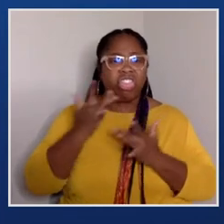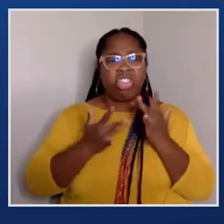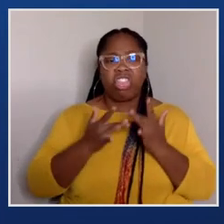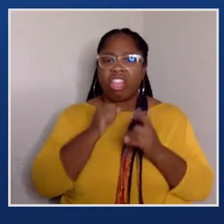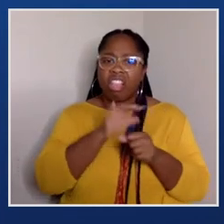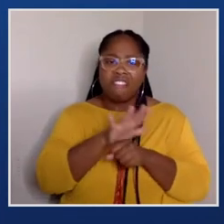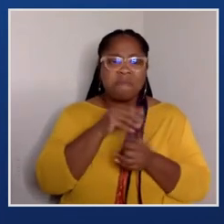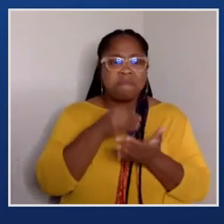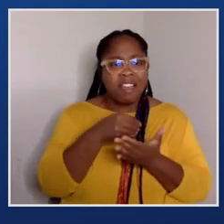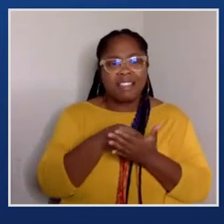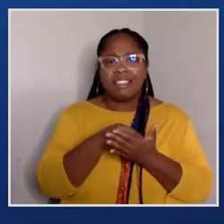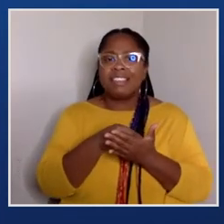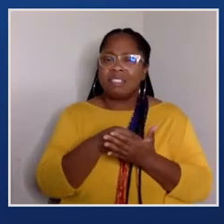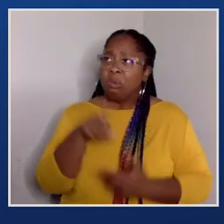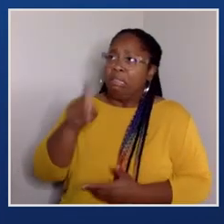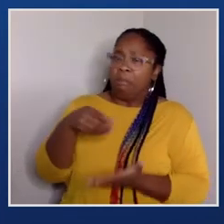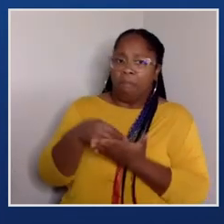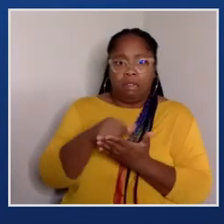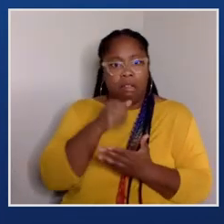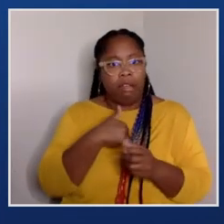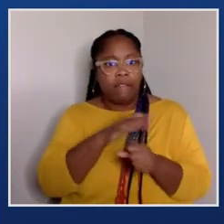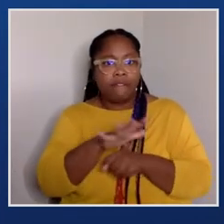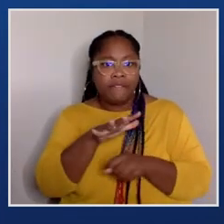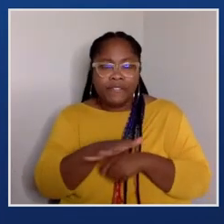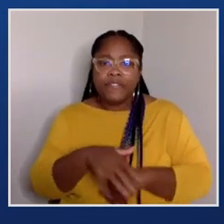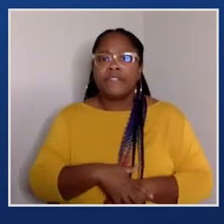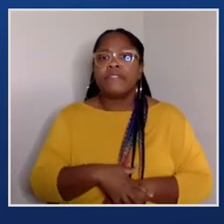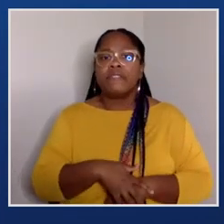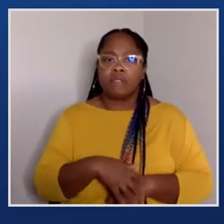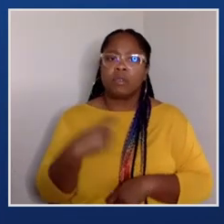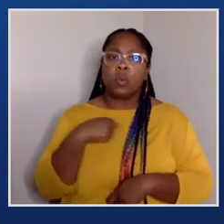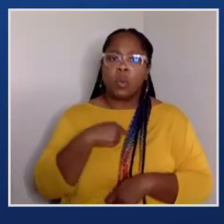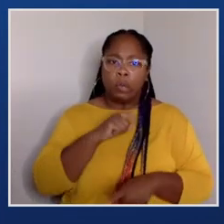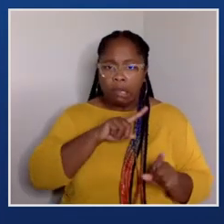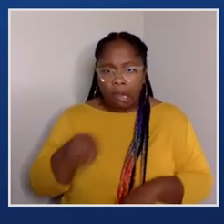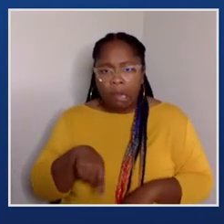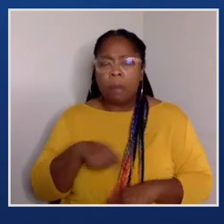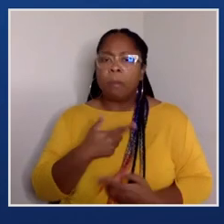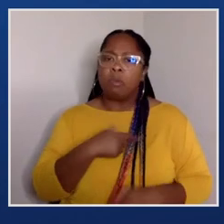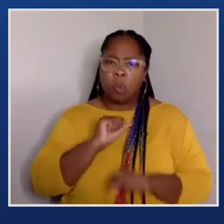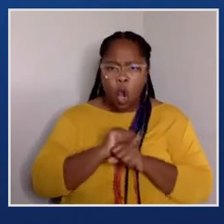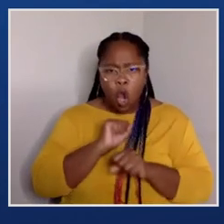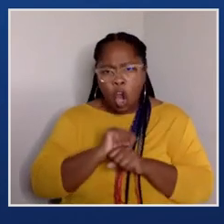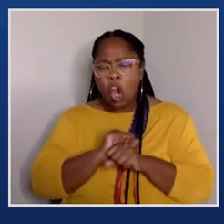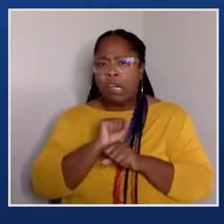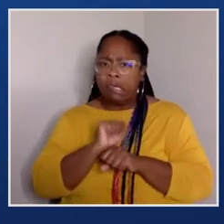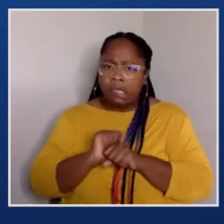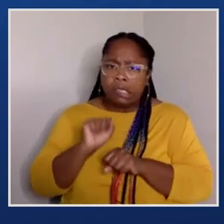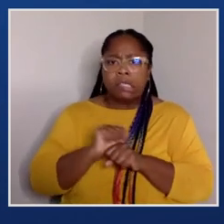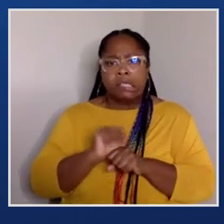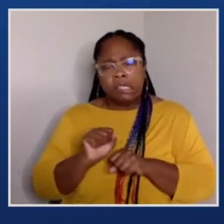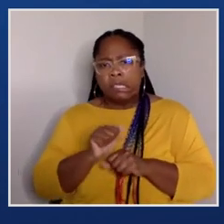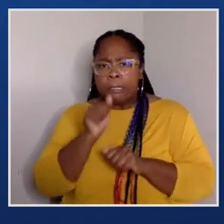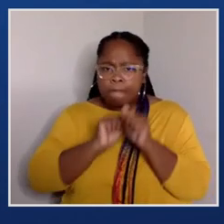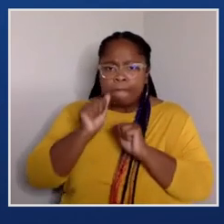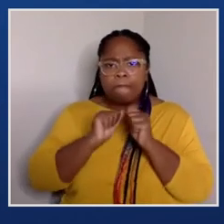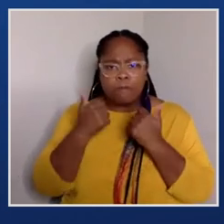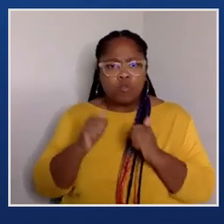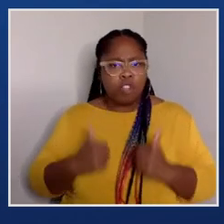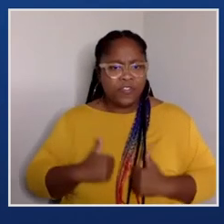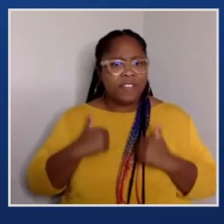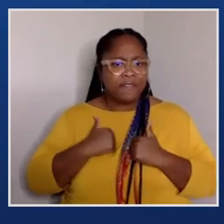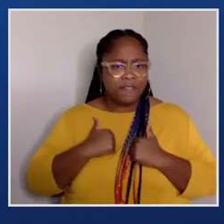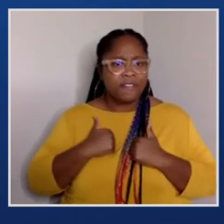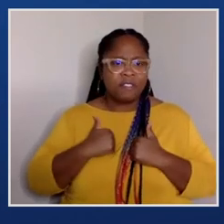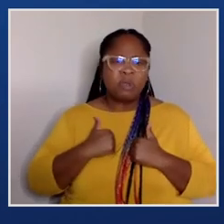tener dinero. Venir a trabajar fuertemente para poder sobrevivir. Y eso fue